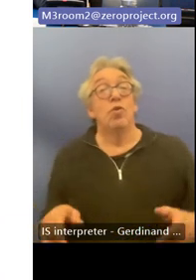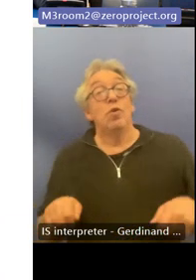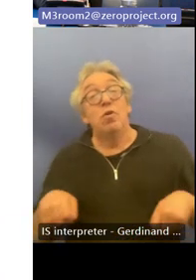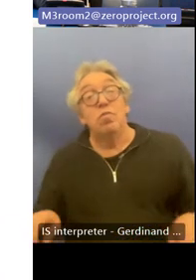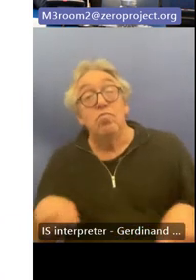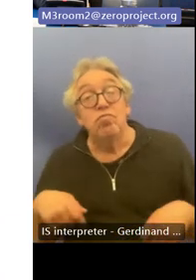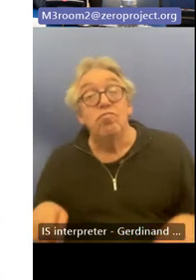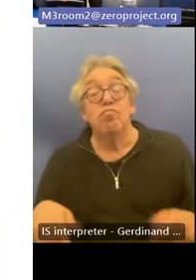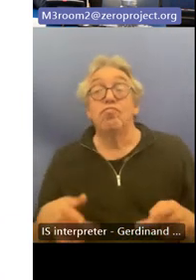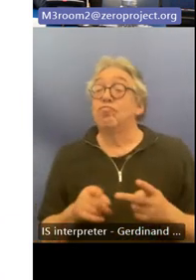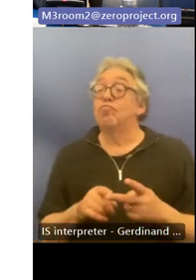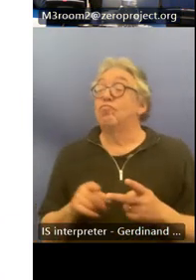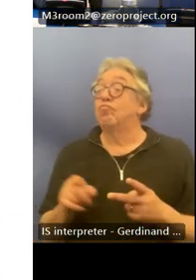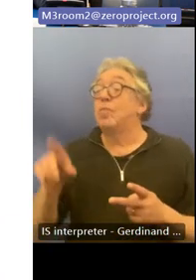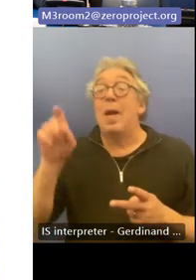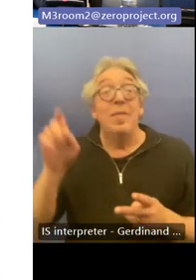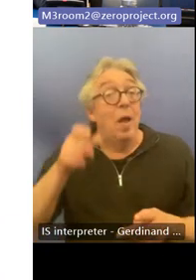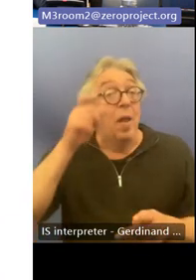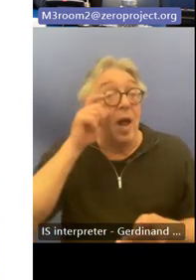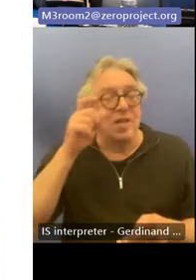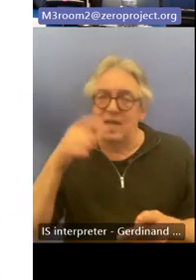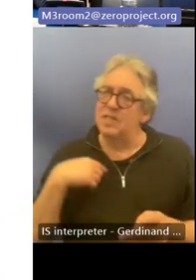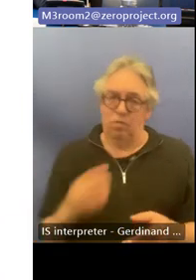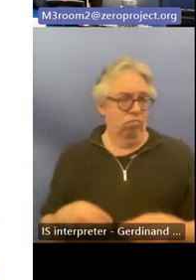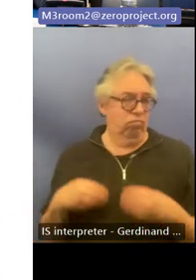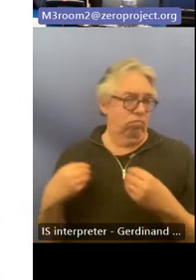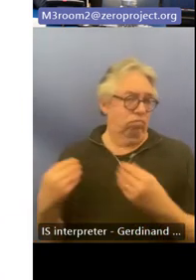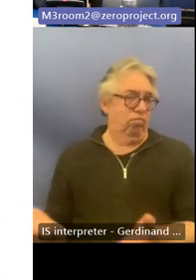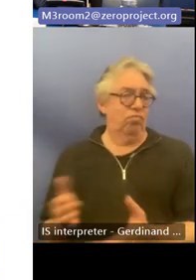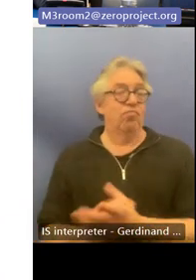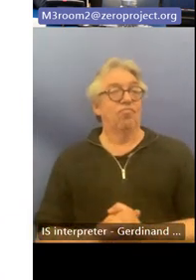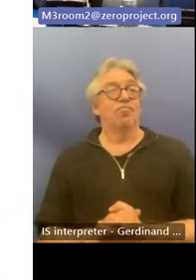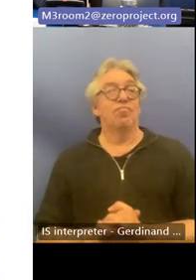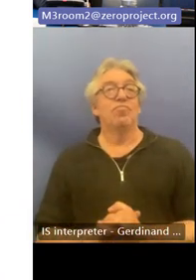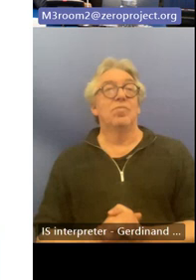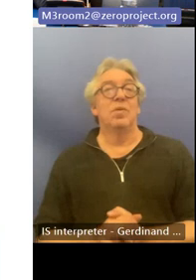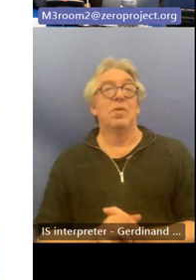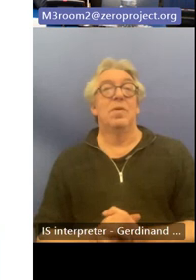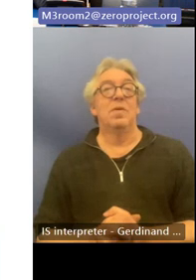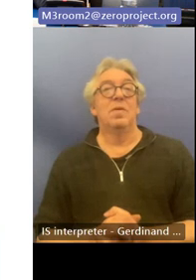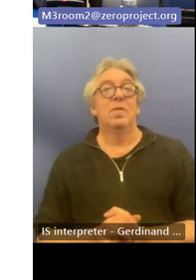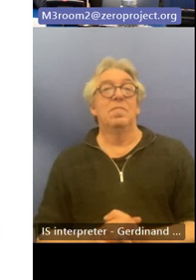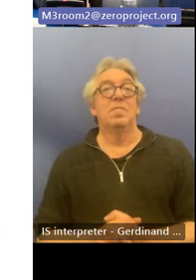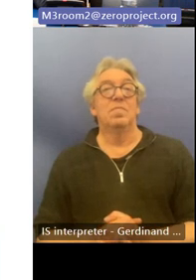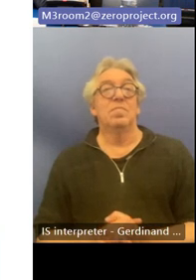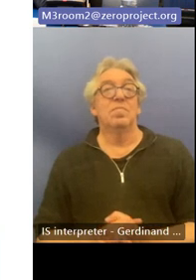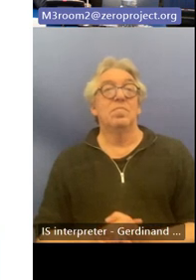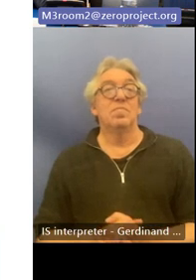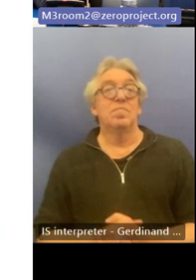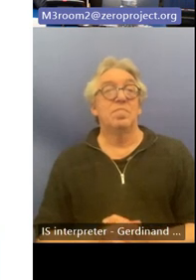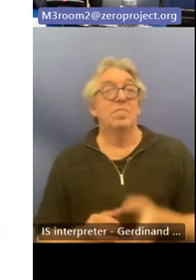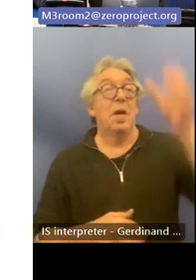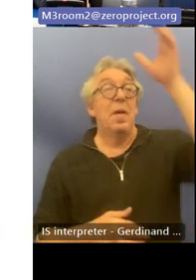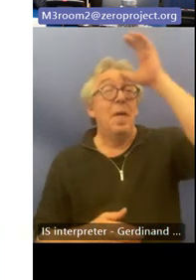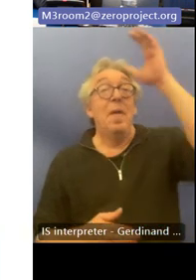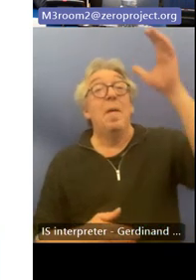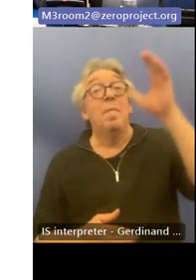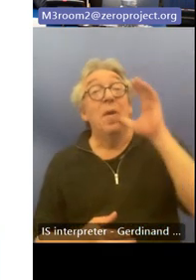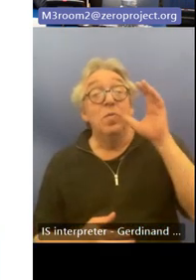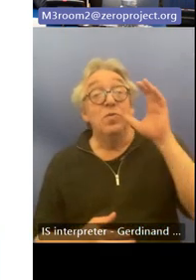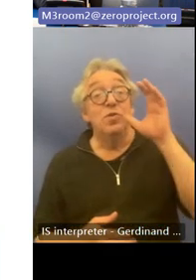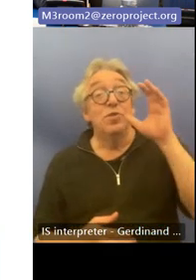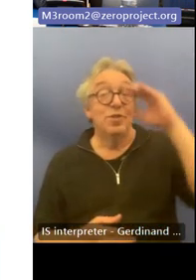needed for accessing school. We also never forget to support the parents so that they can encourage